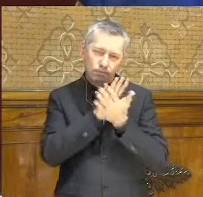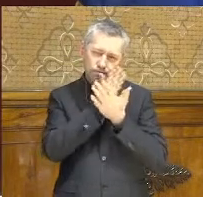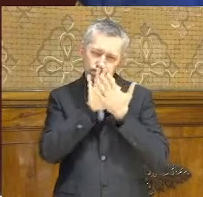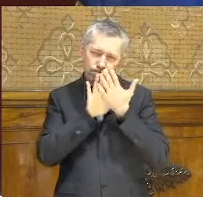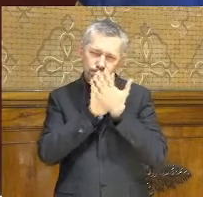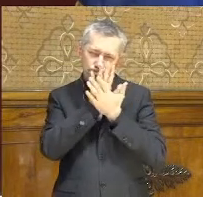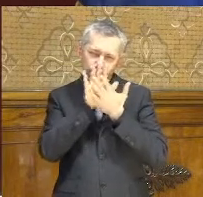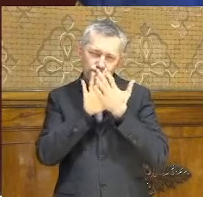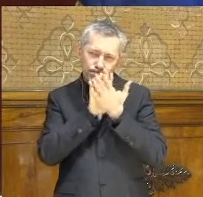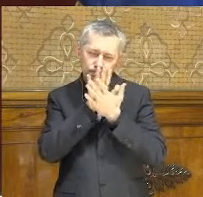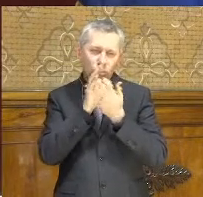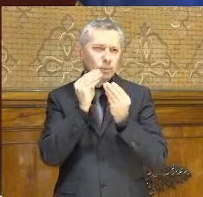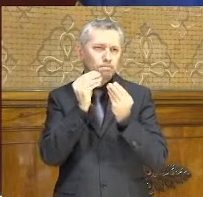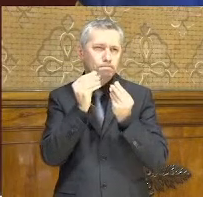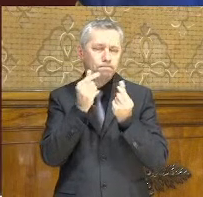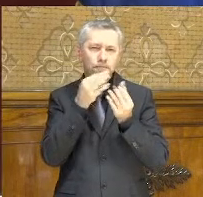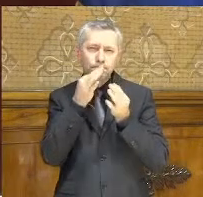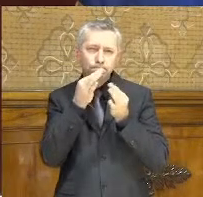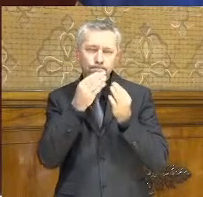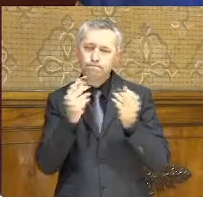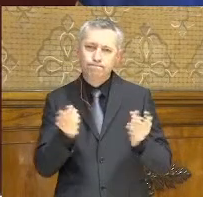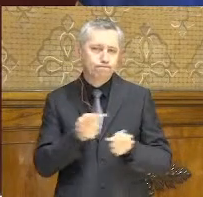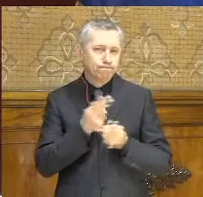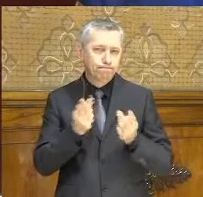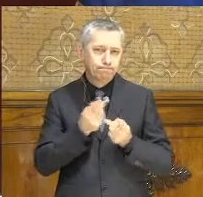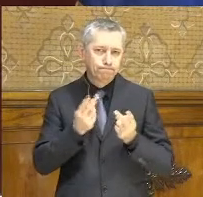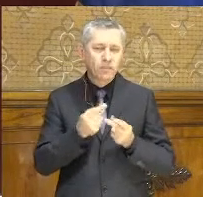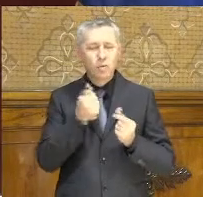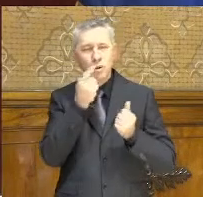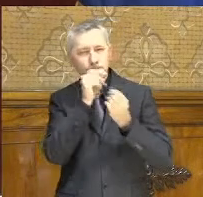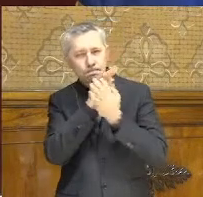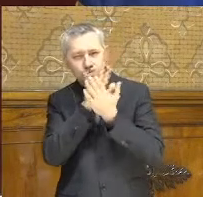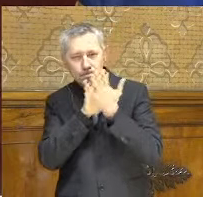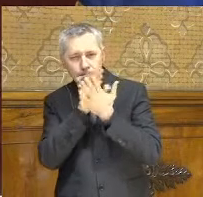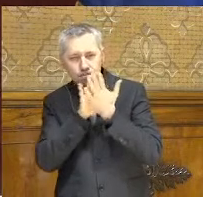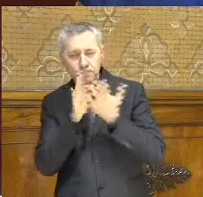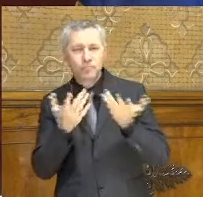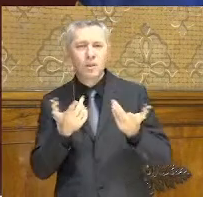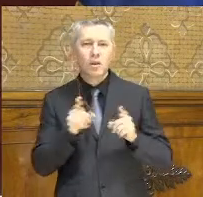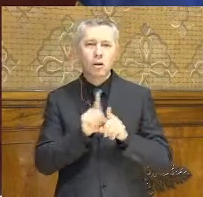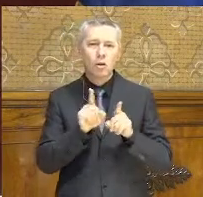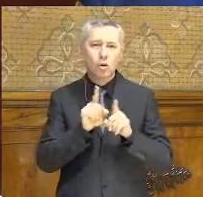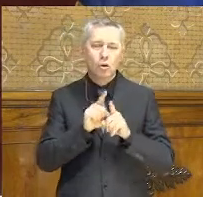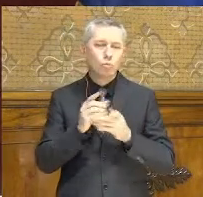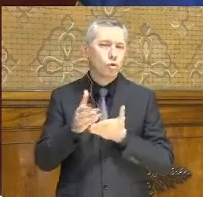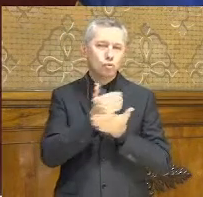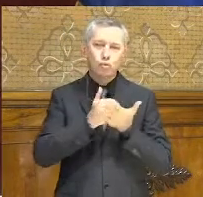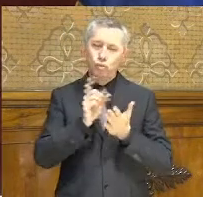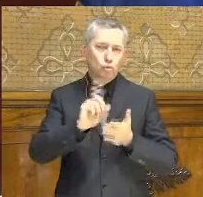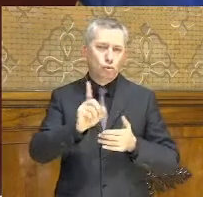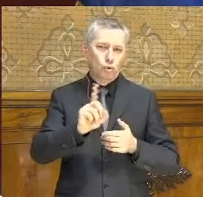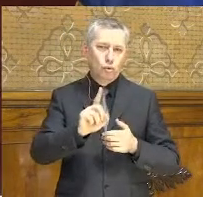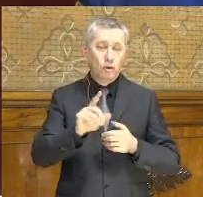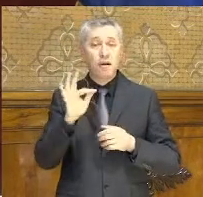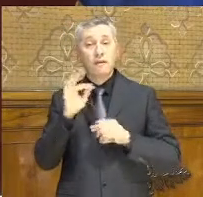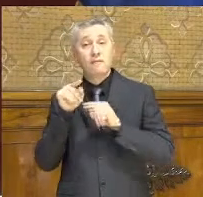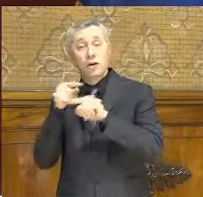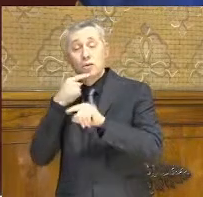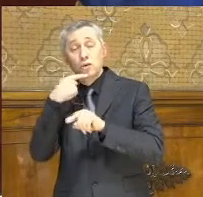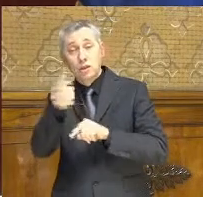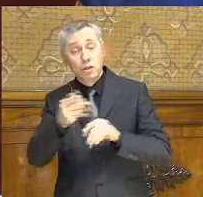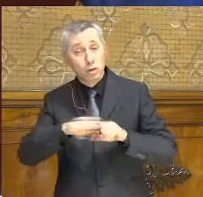True, as Fanon's words are, opacity isn't all. In discovering our mission for freedom,